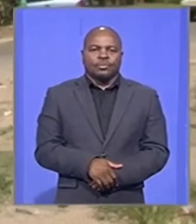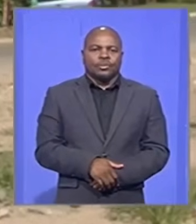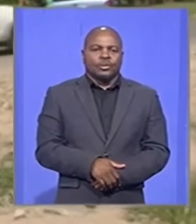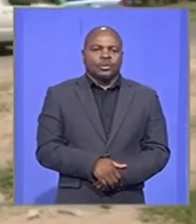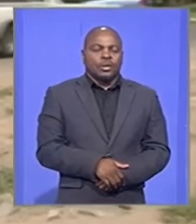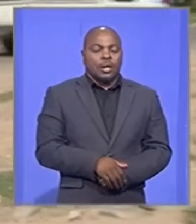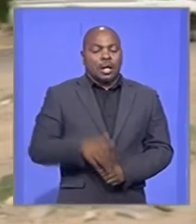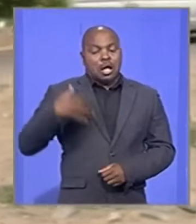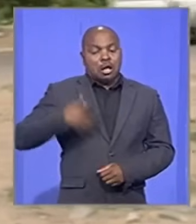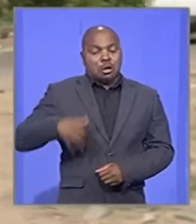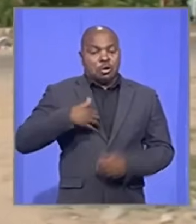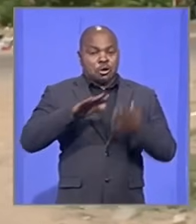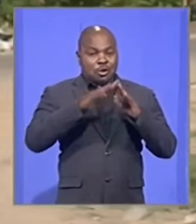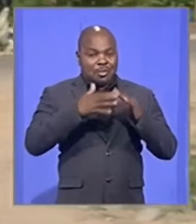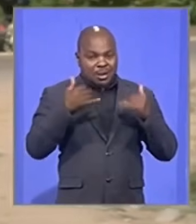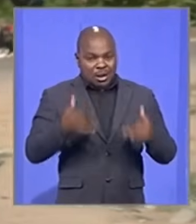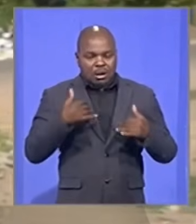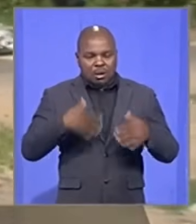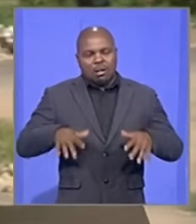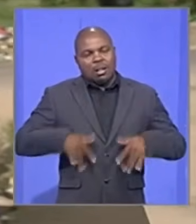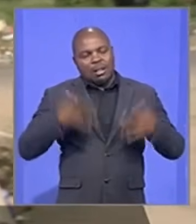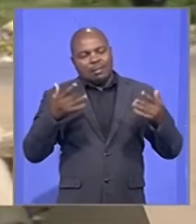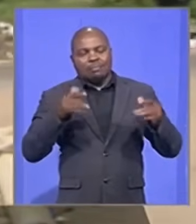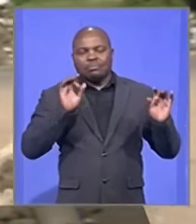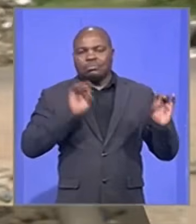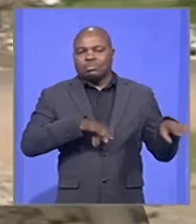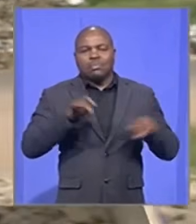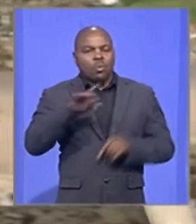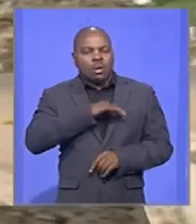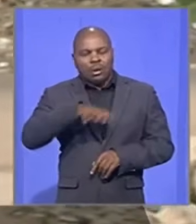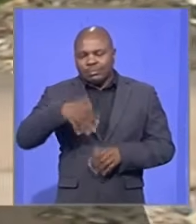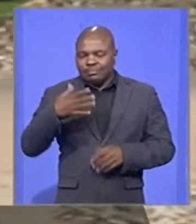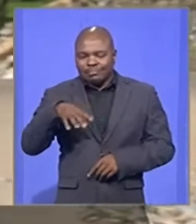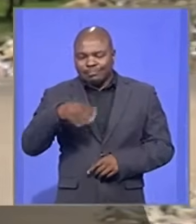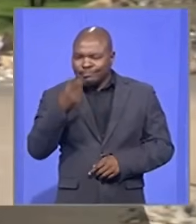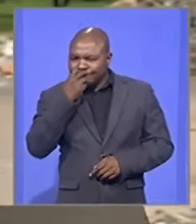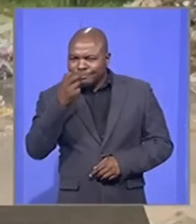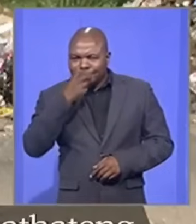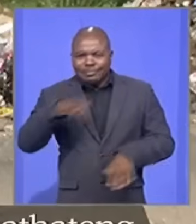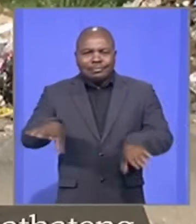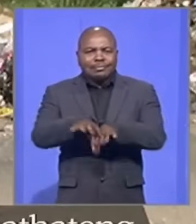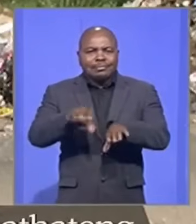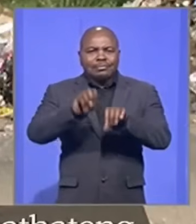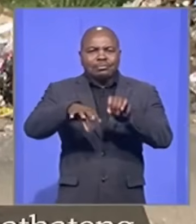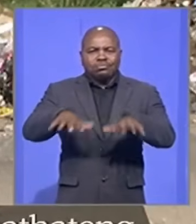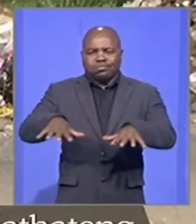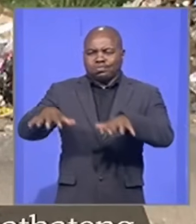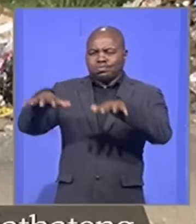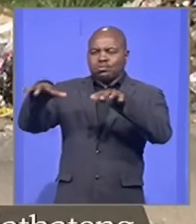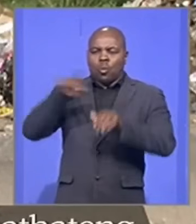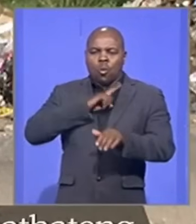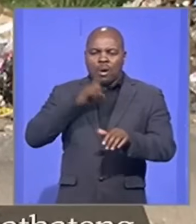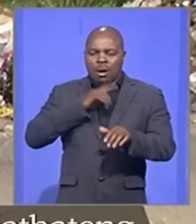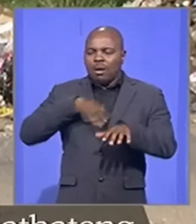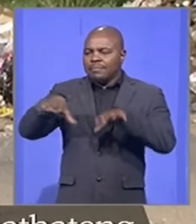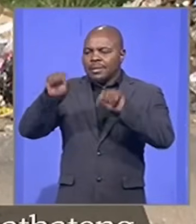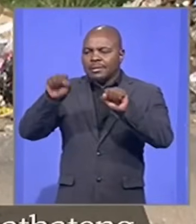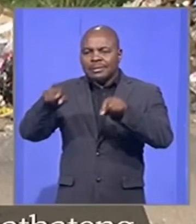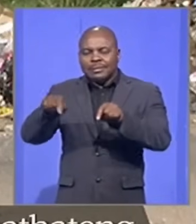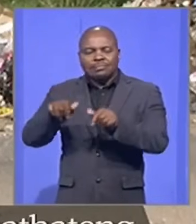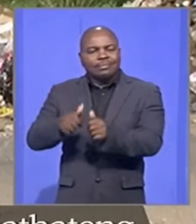Baahi ba Ekurhuleni ba qobelleha ho phela ka lephuga le lebe la matlakala a sa thuthweng ka lebaka la tshallo morao ya ho thutwa ha ona. Re na